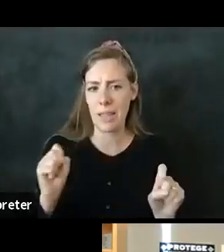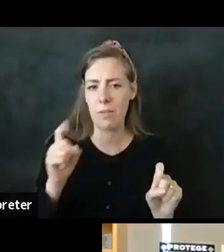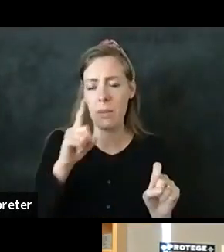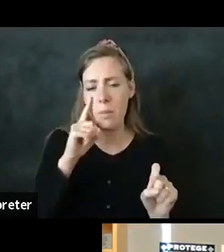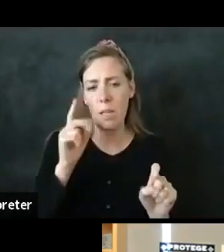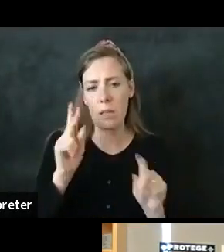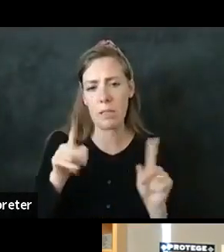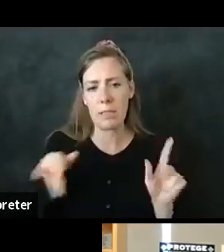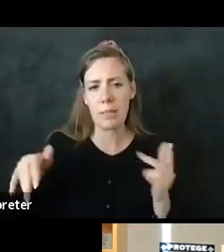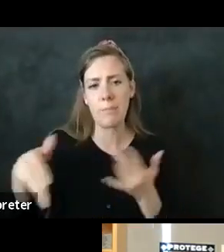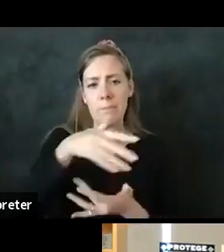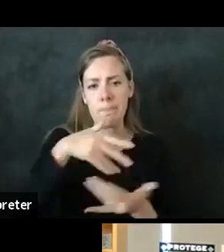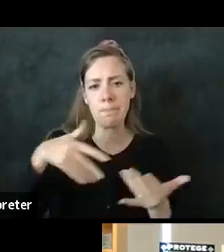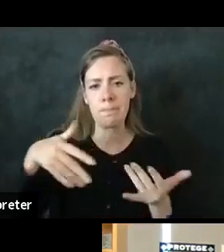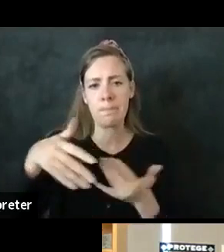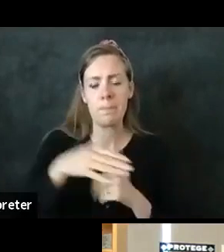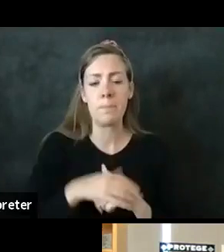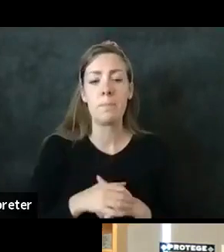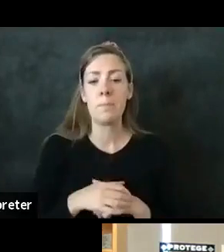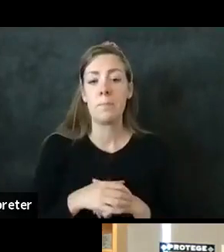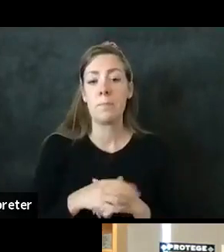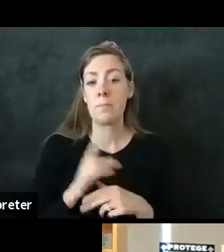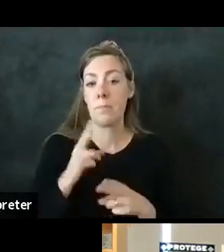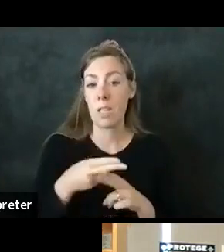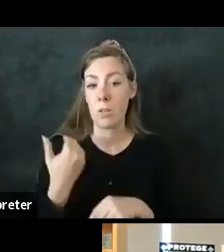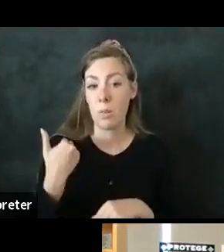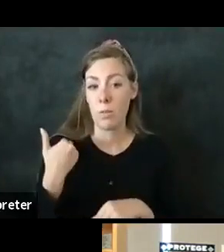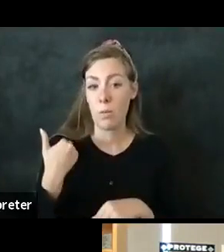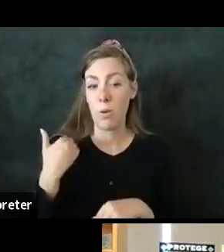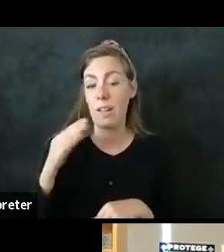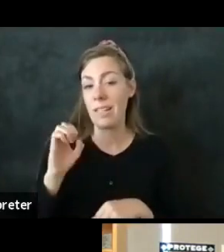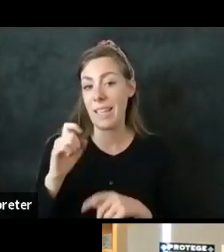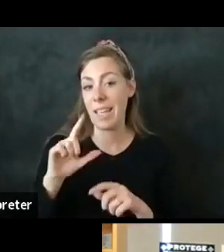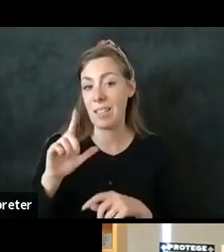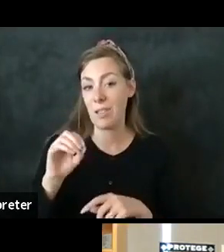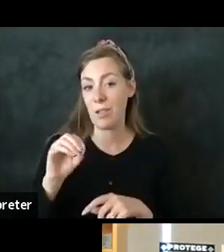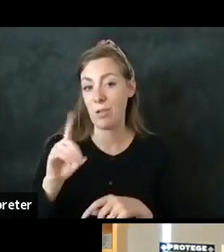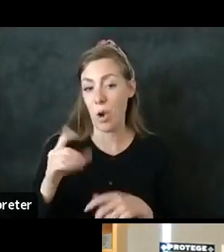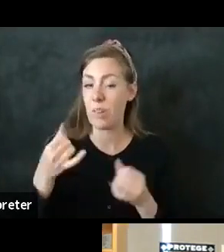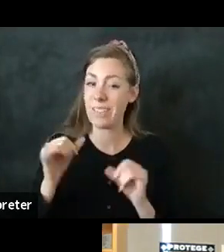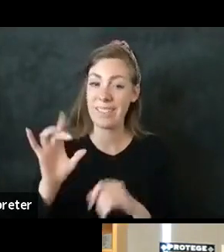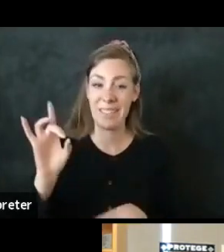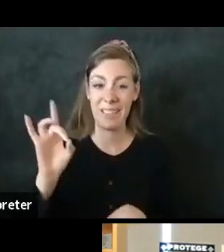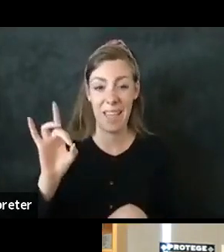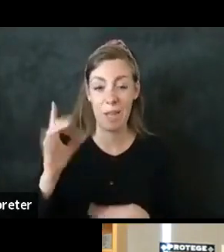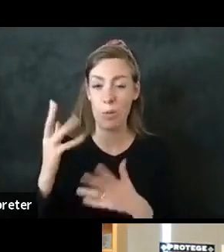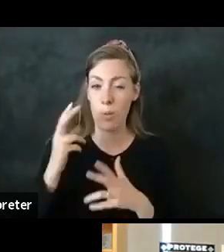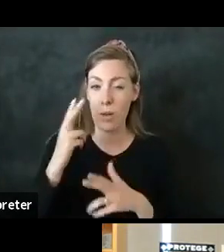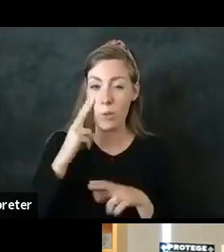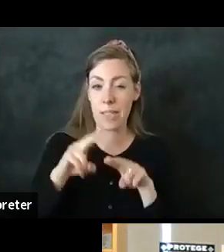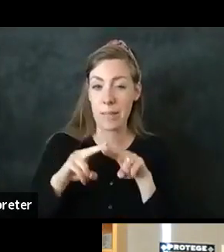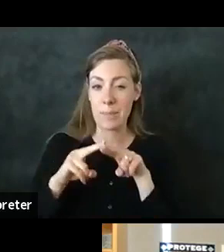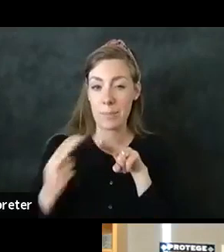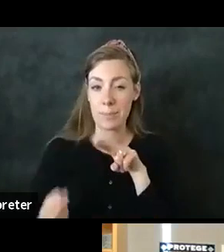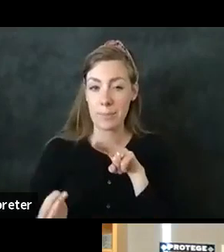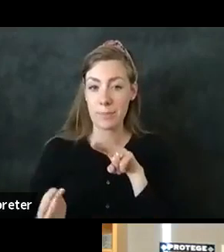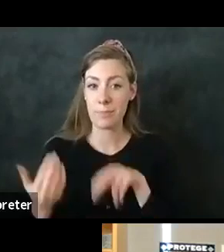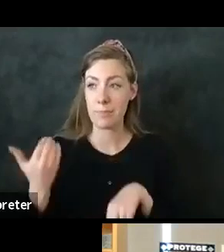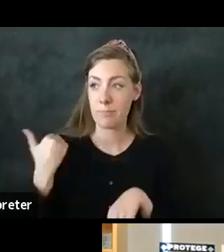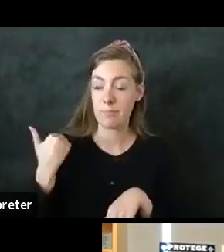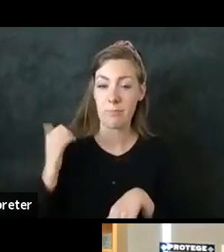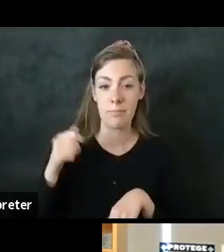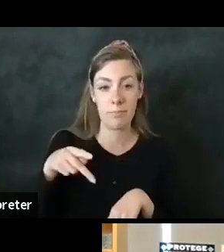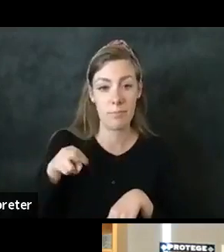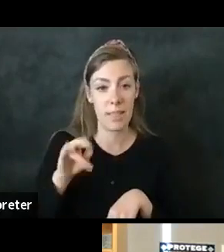the community. As I noted, our case rate is still 8, and we'd like to see that come down to where we were